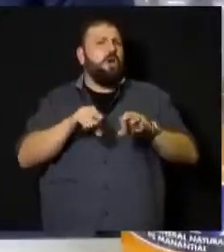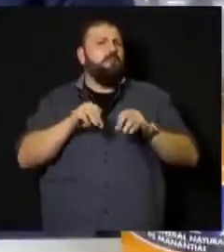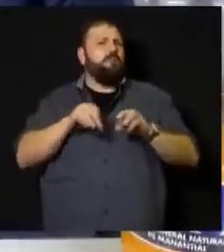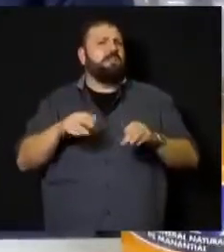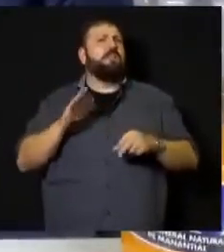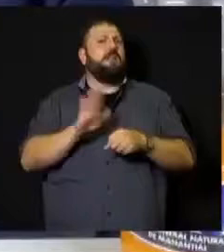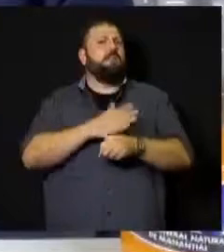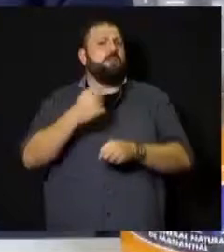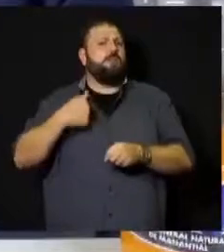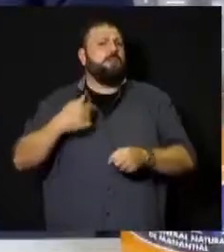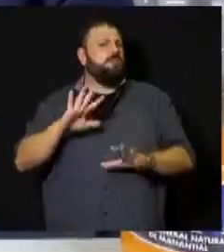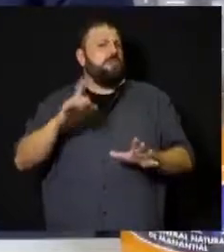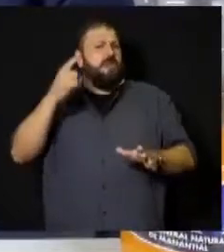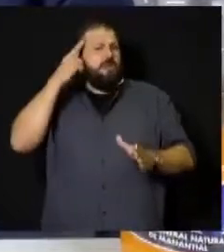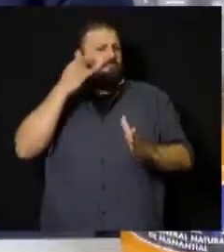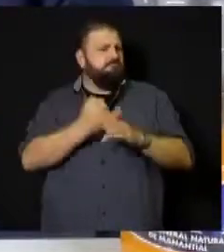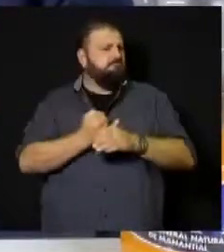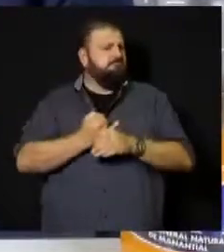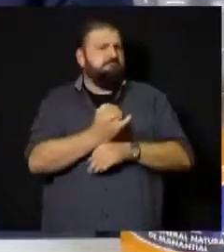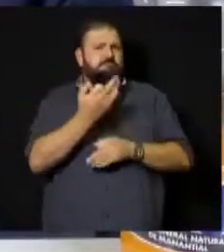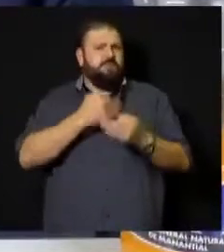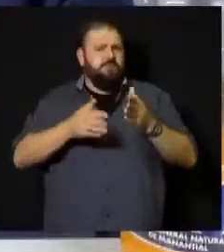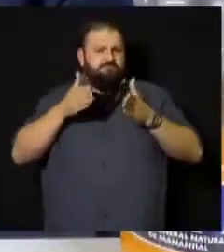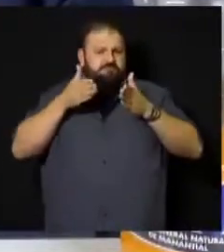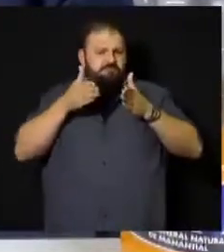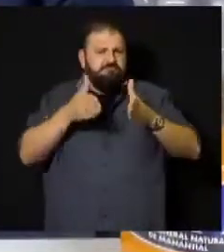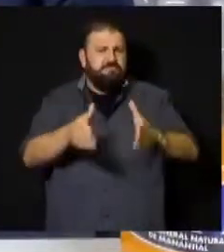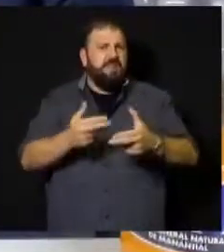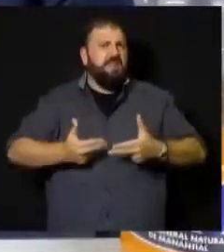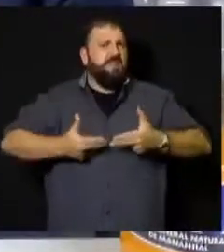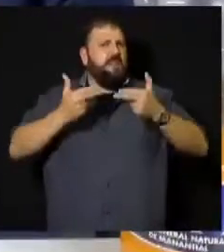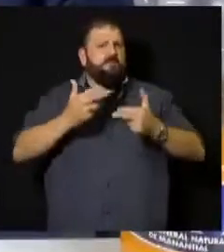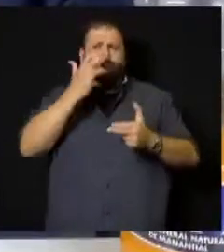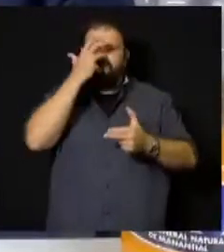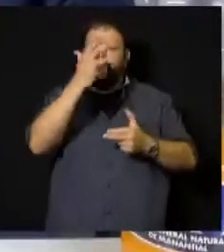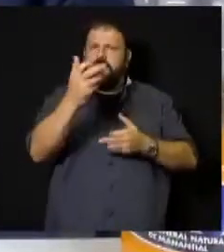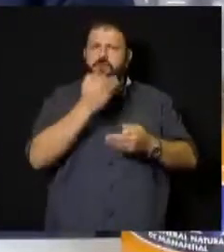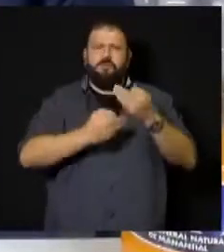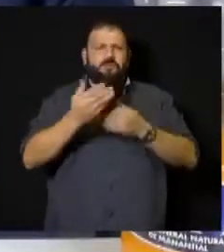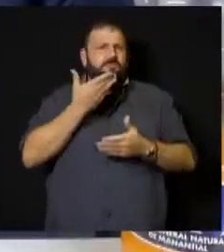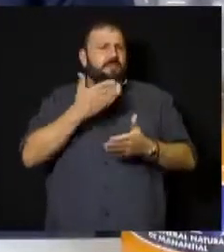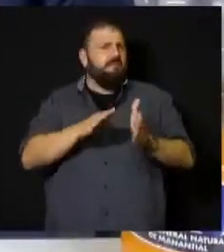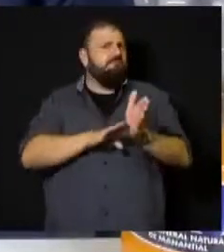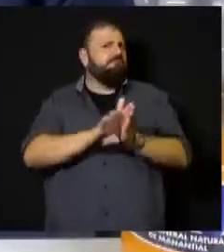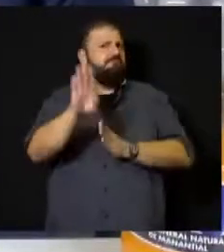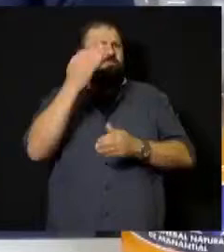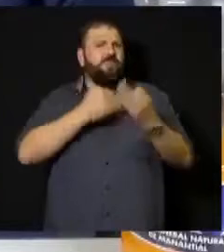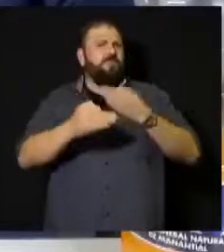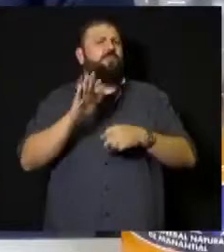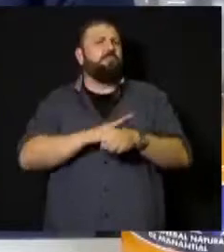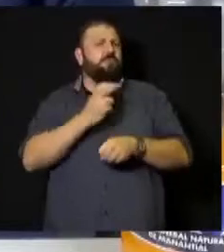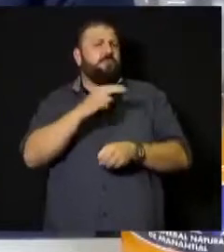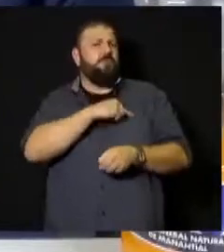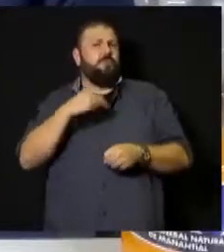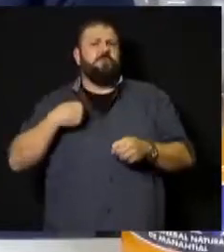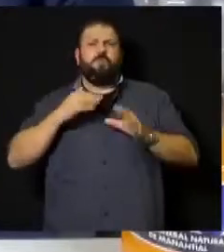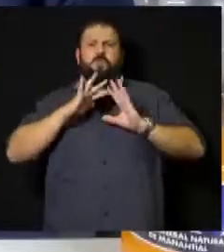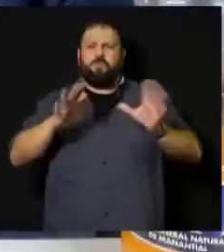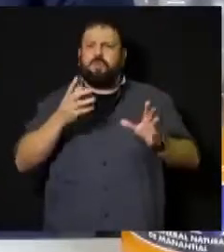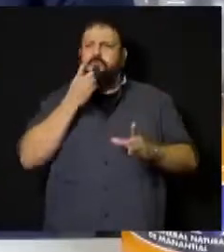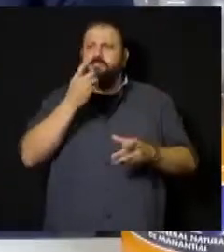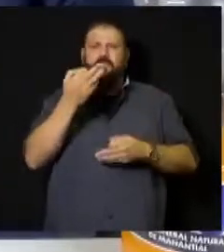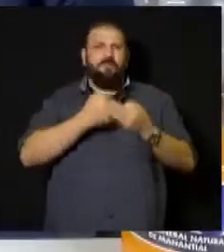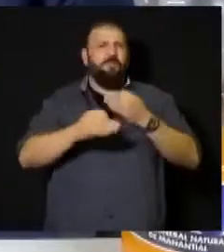because I decided, and we have decided to do this seriously. So whoever decides to do this seriously, as we